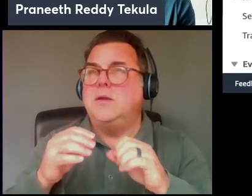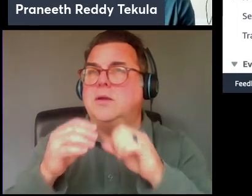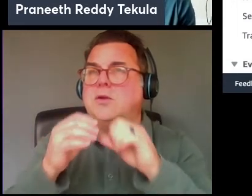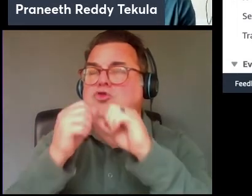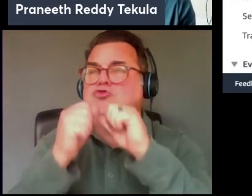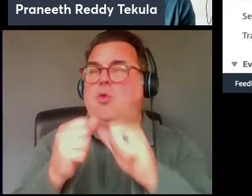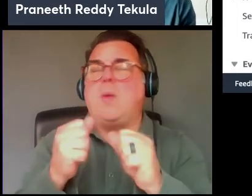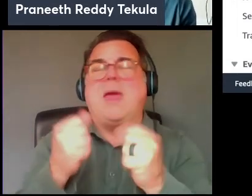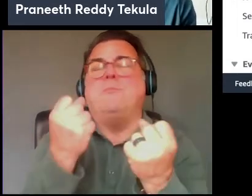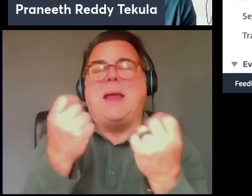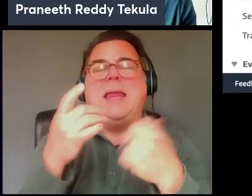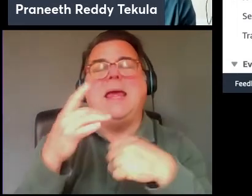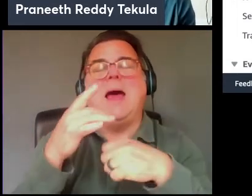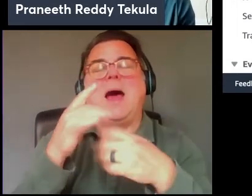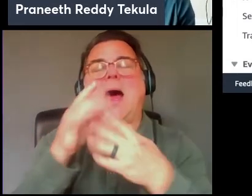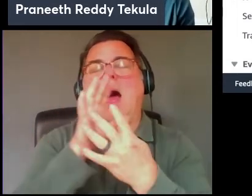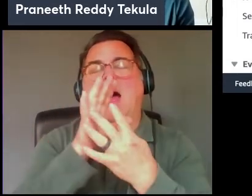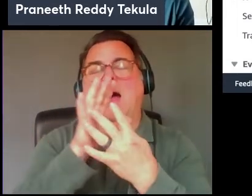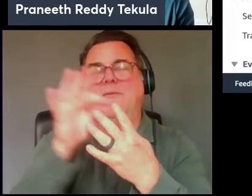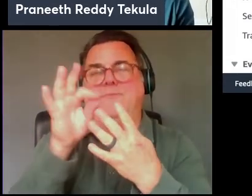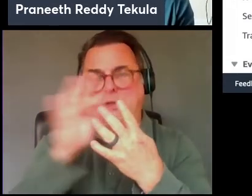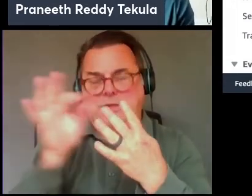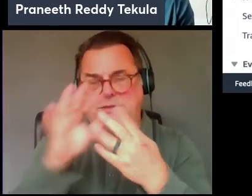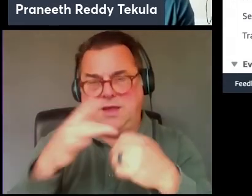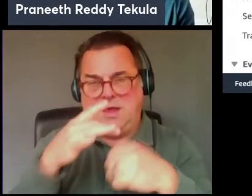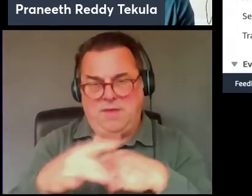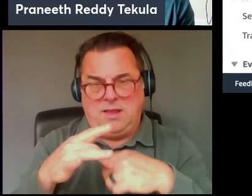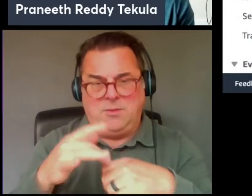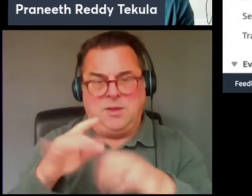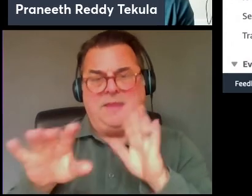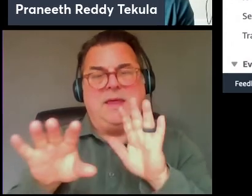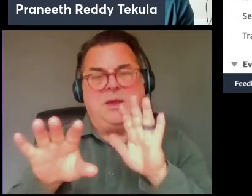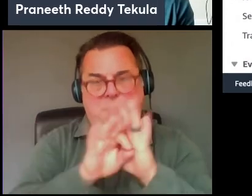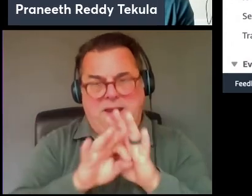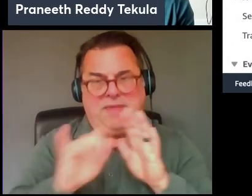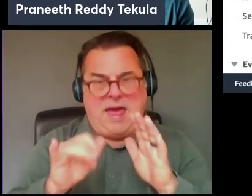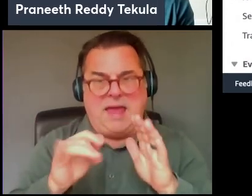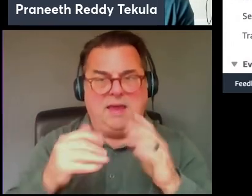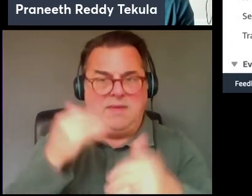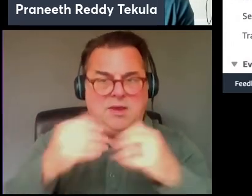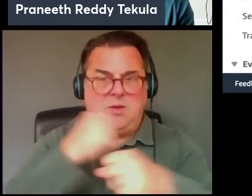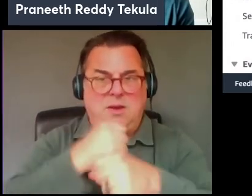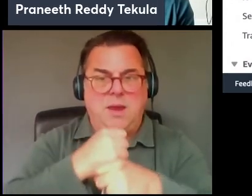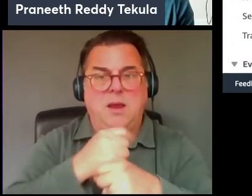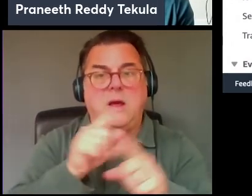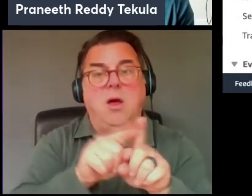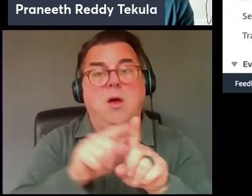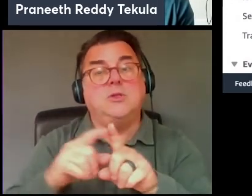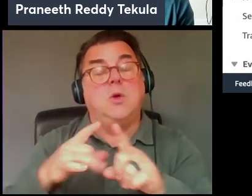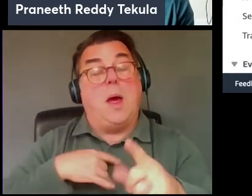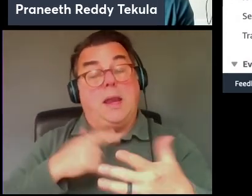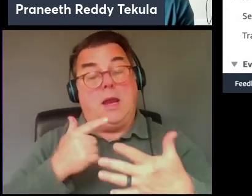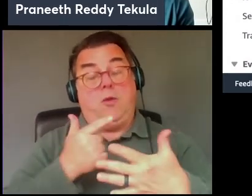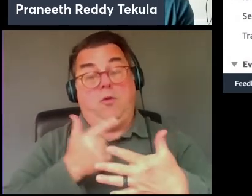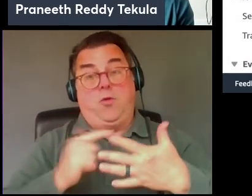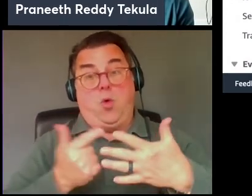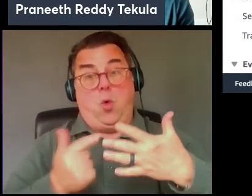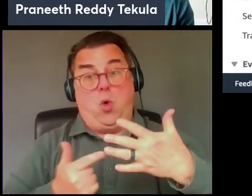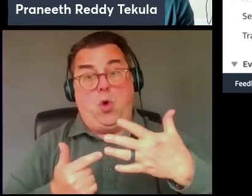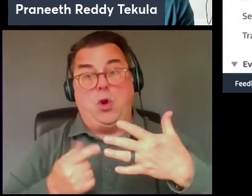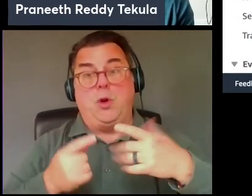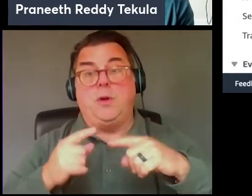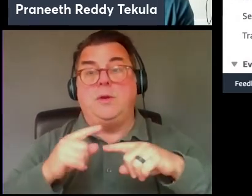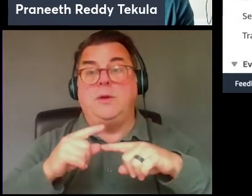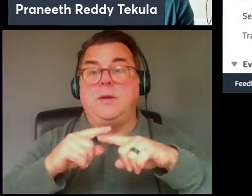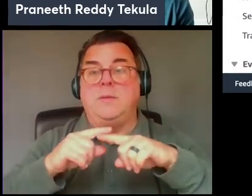for you to select and Hmm. create a SQL query out of it. And I would like to order the count based on descending order.